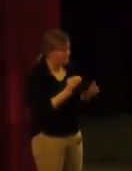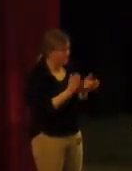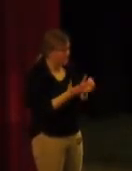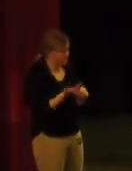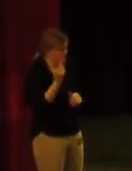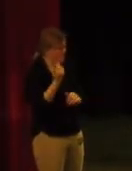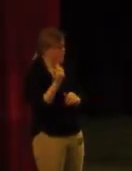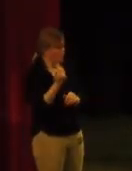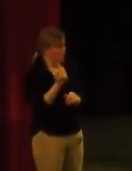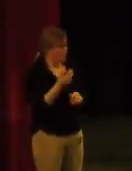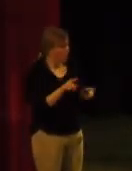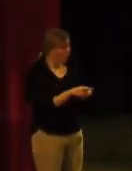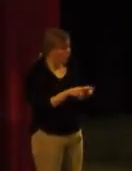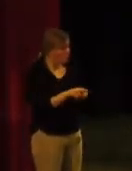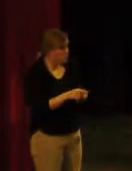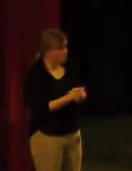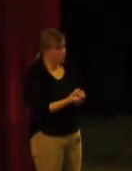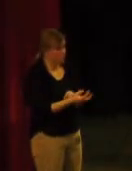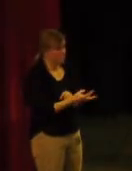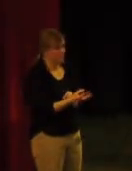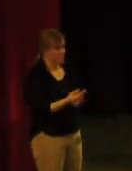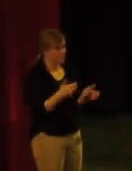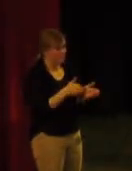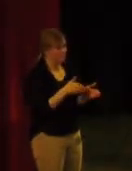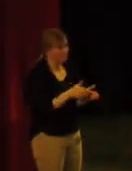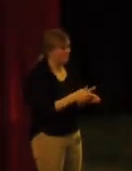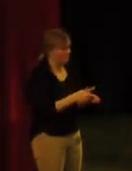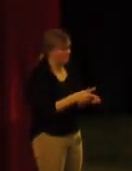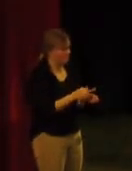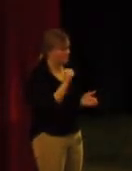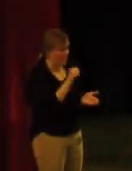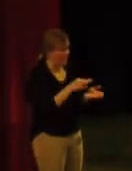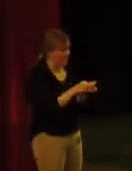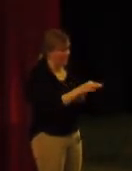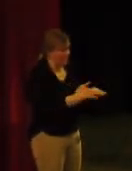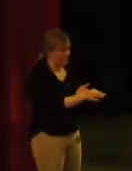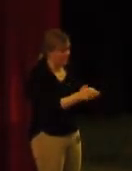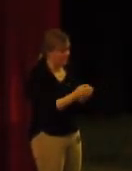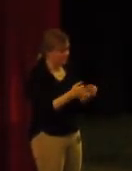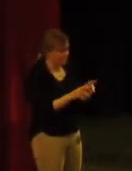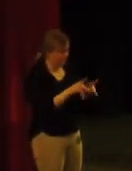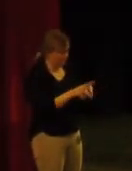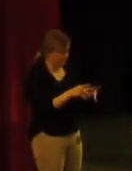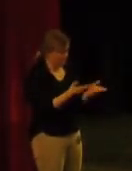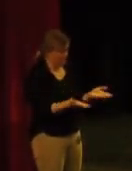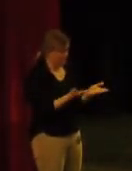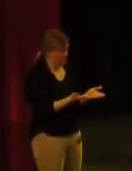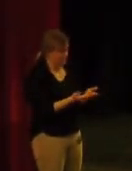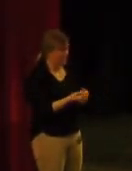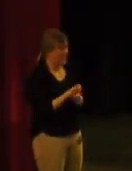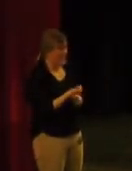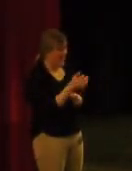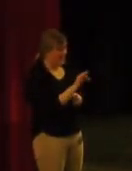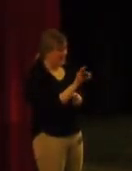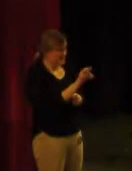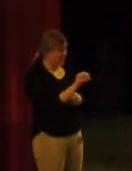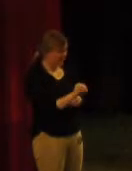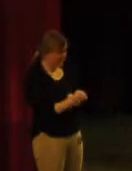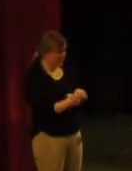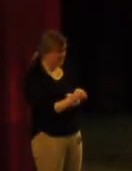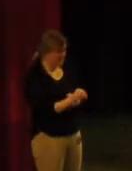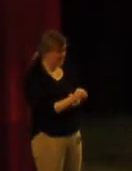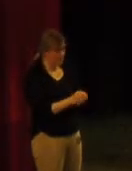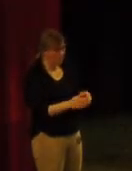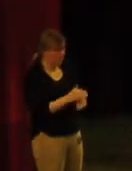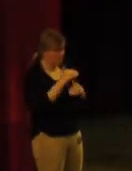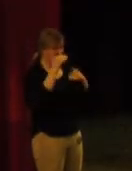to a couple million undocumented immigrants that were already in the United States. In 1990, there was a big increase in the